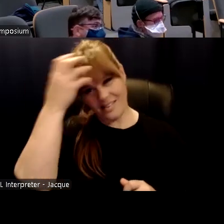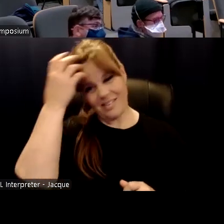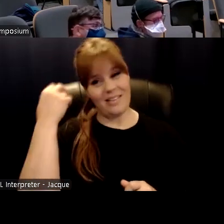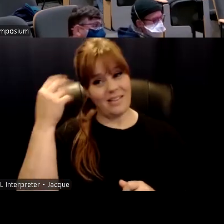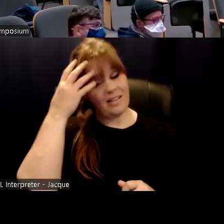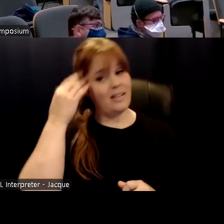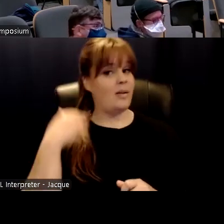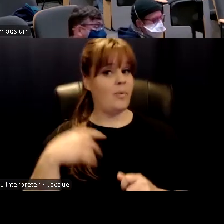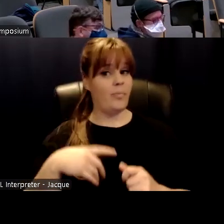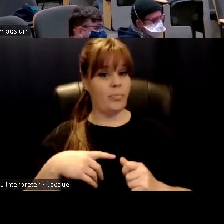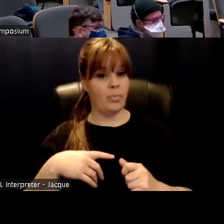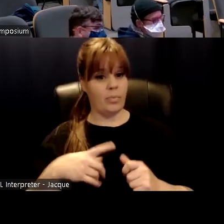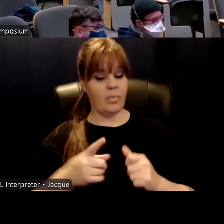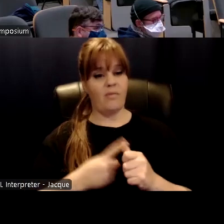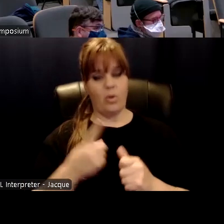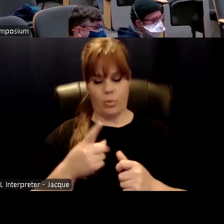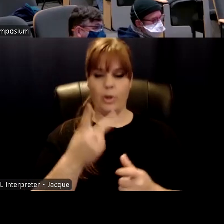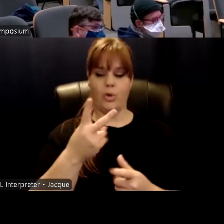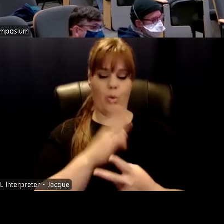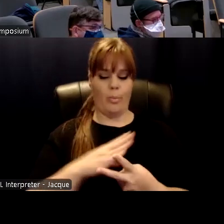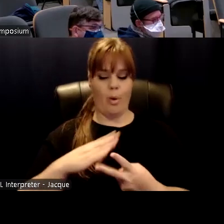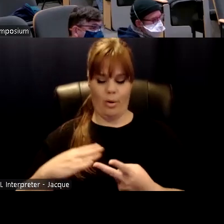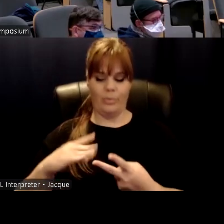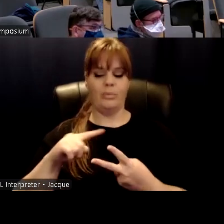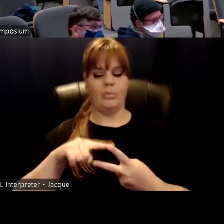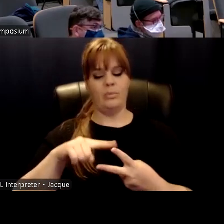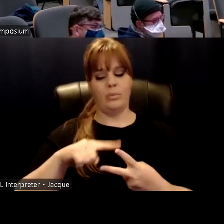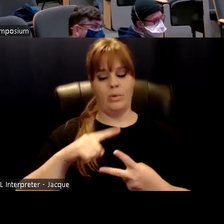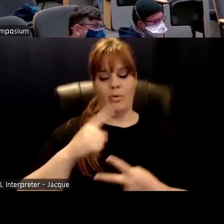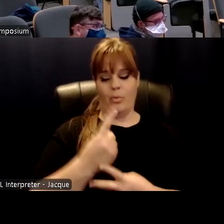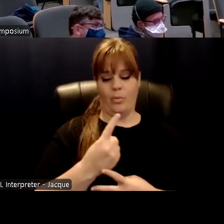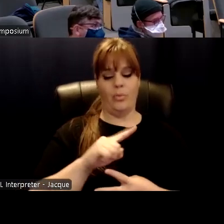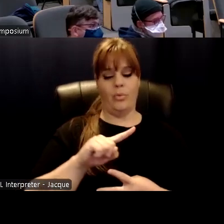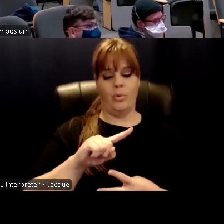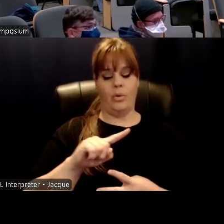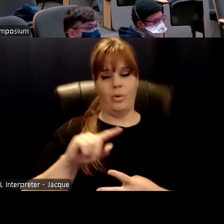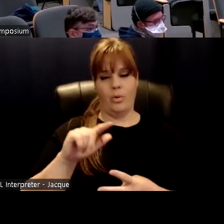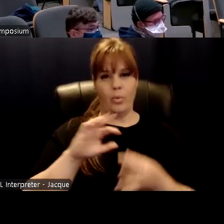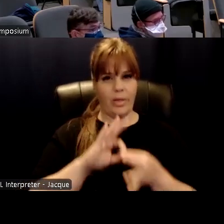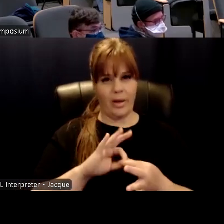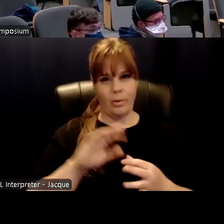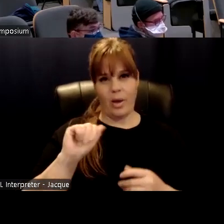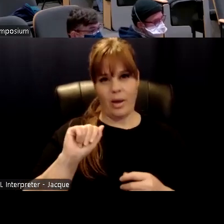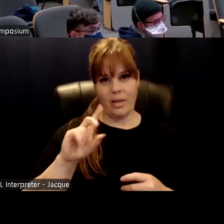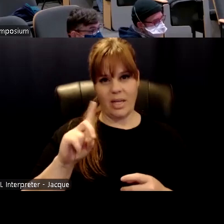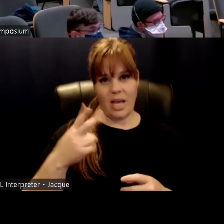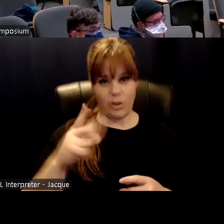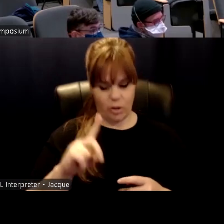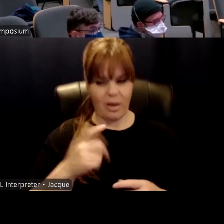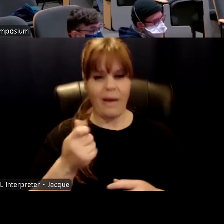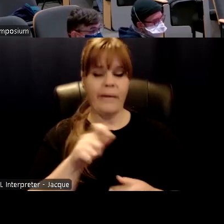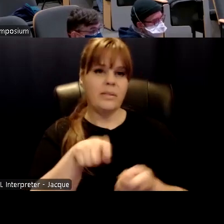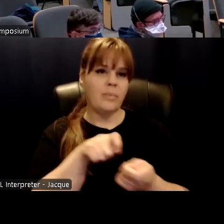first one, it was a two-part question, so I apologize. The first one was regarding ADHD and any specific apps